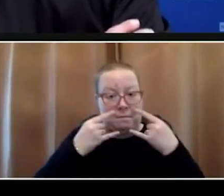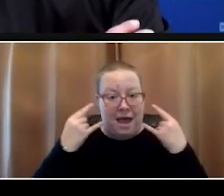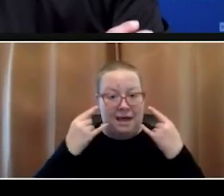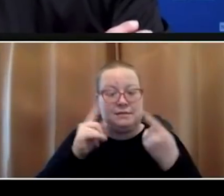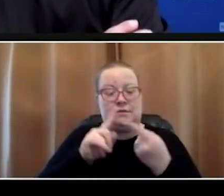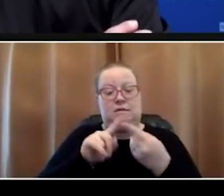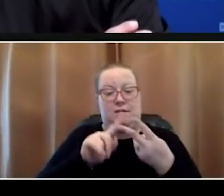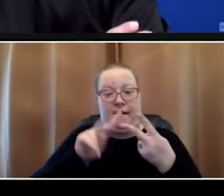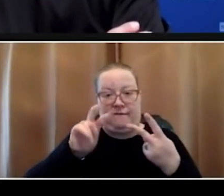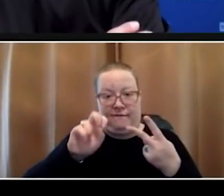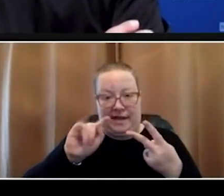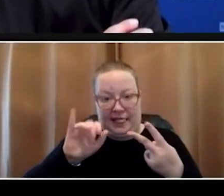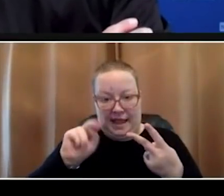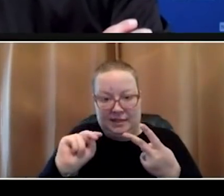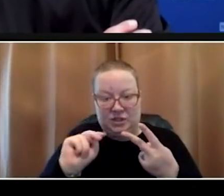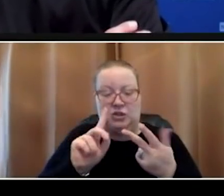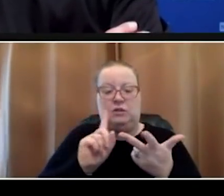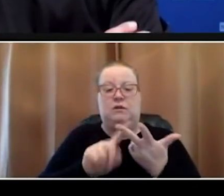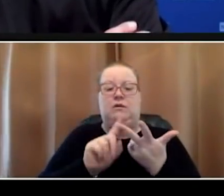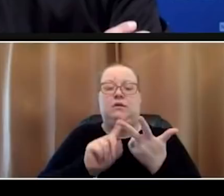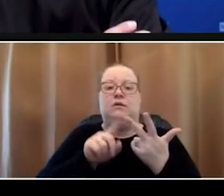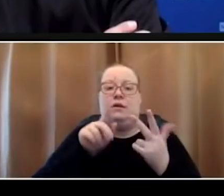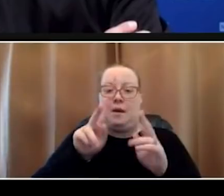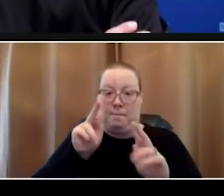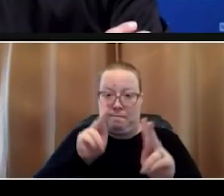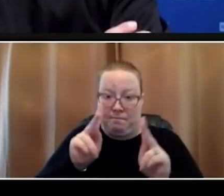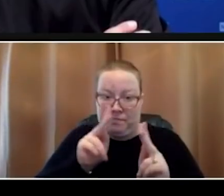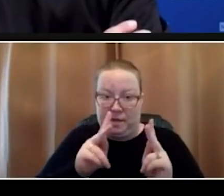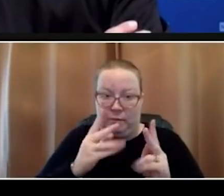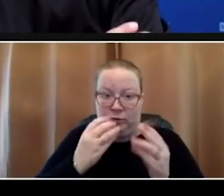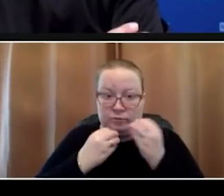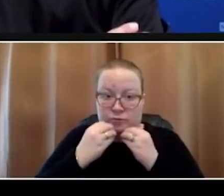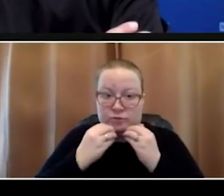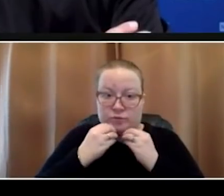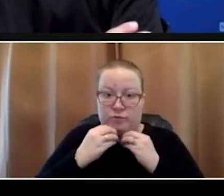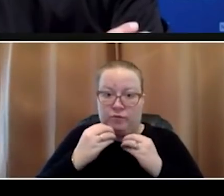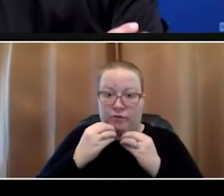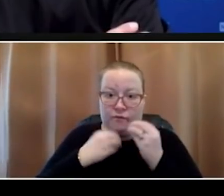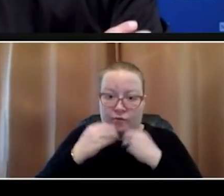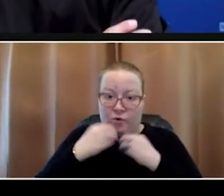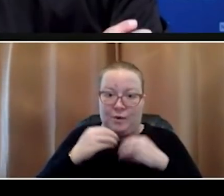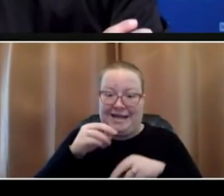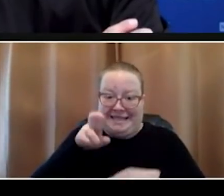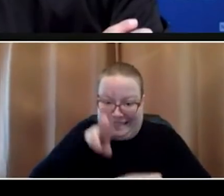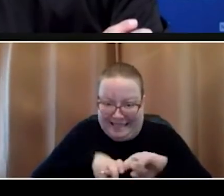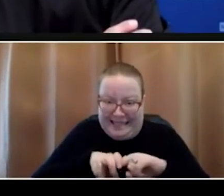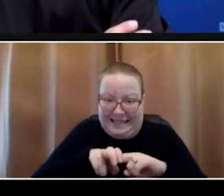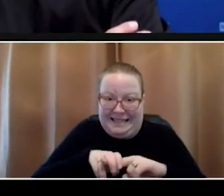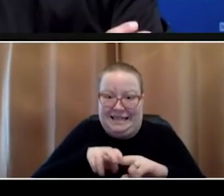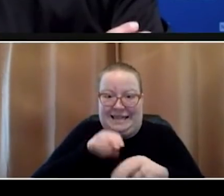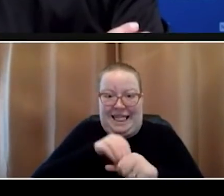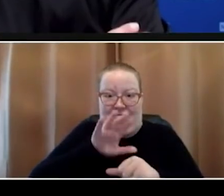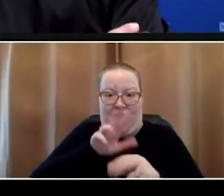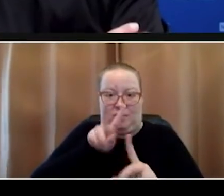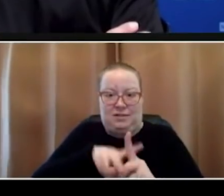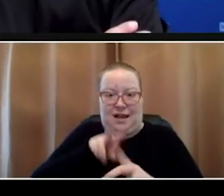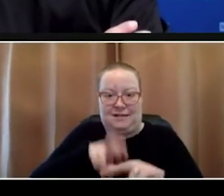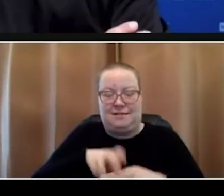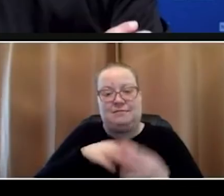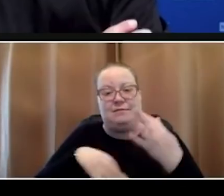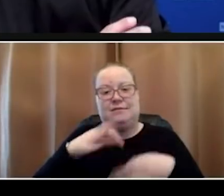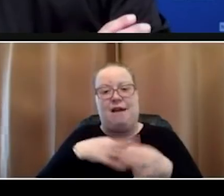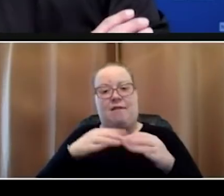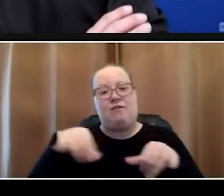about, having people consume concessions seated in their assigned seats rather than in common areas, having multiple